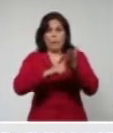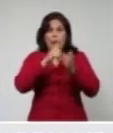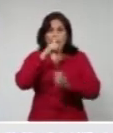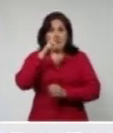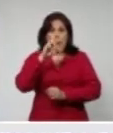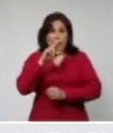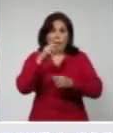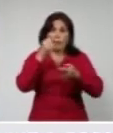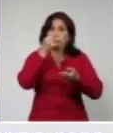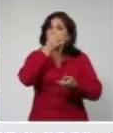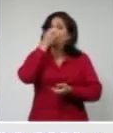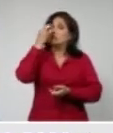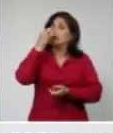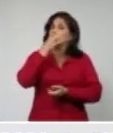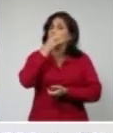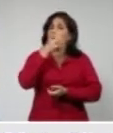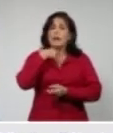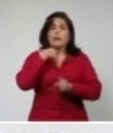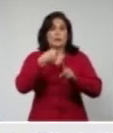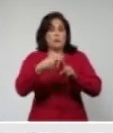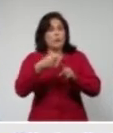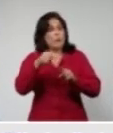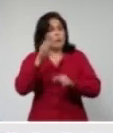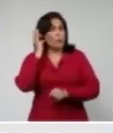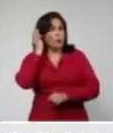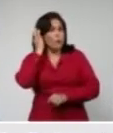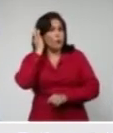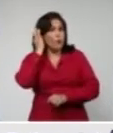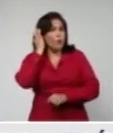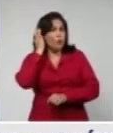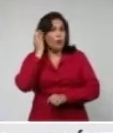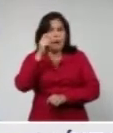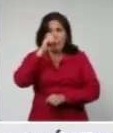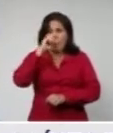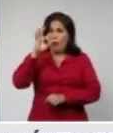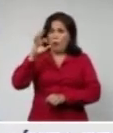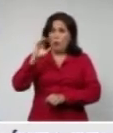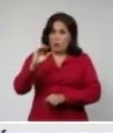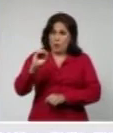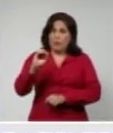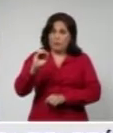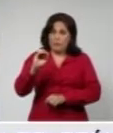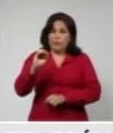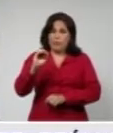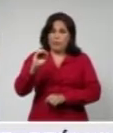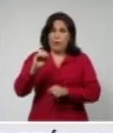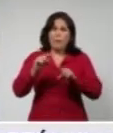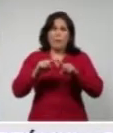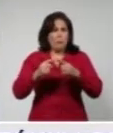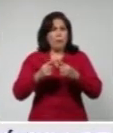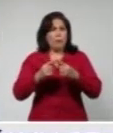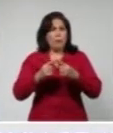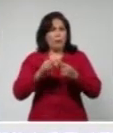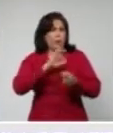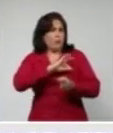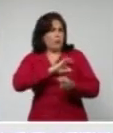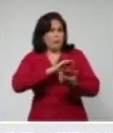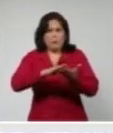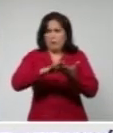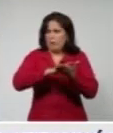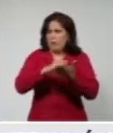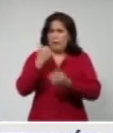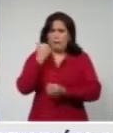was an 80-year-old woman and asymptomatic at the time of testing. She was